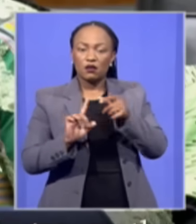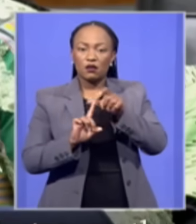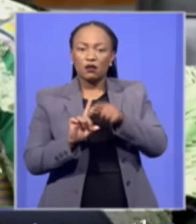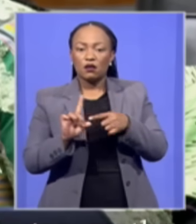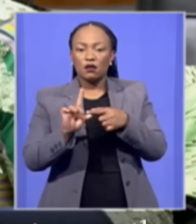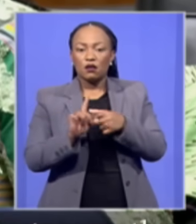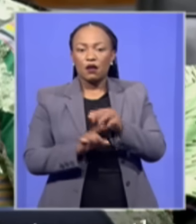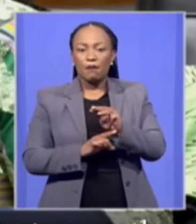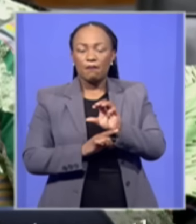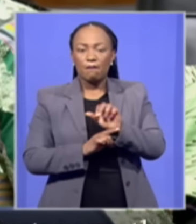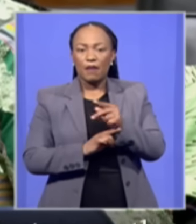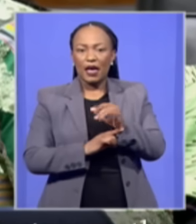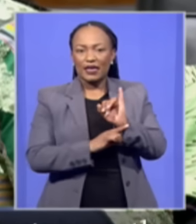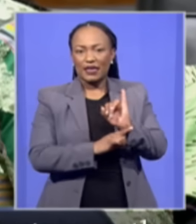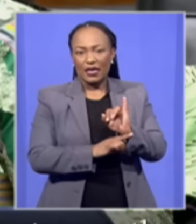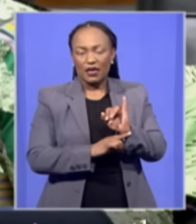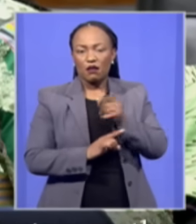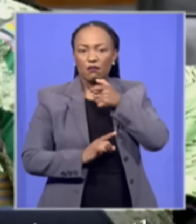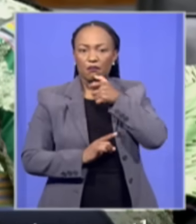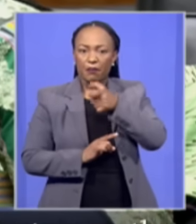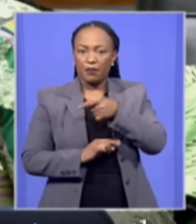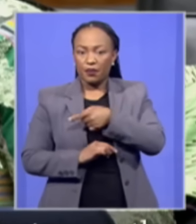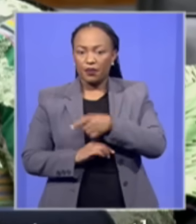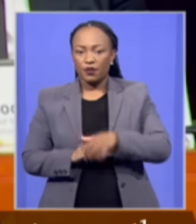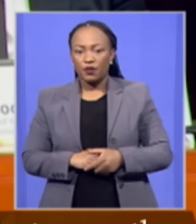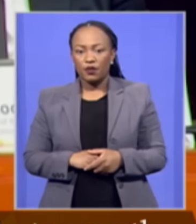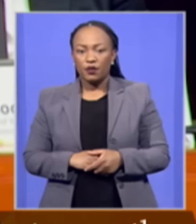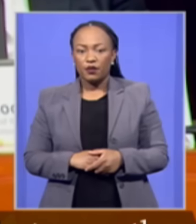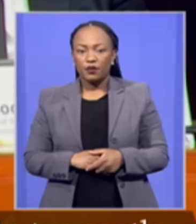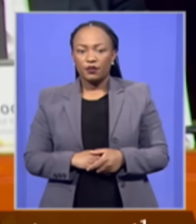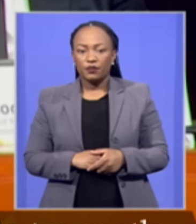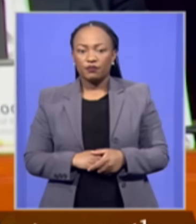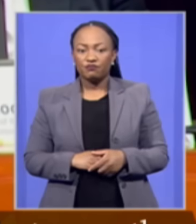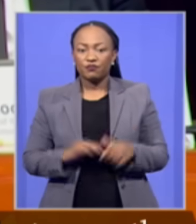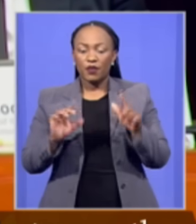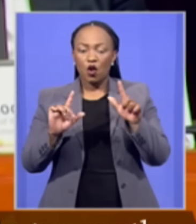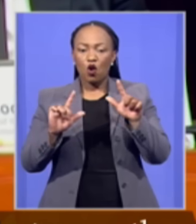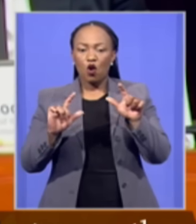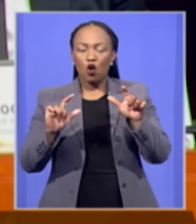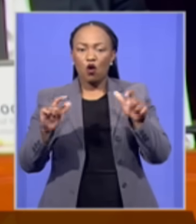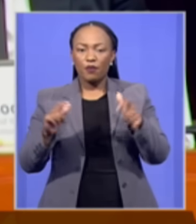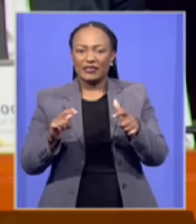o ile a sekaseka taba ena. The select committee is clear to say